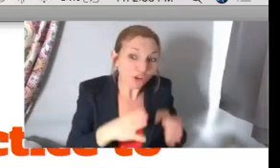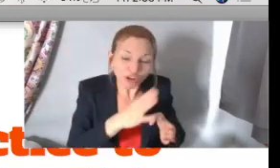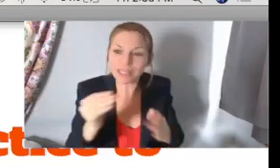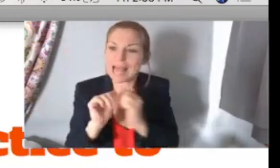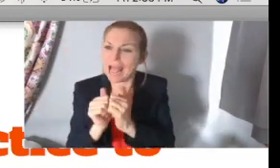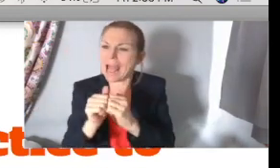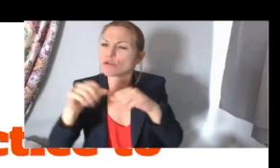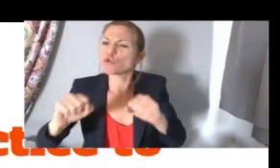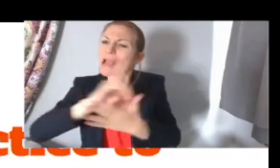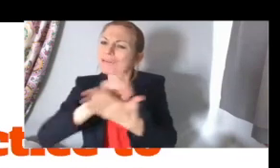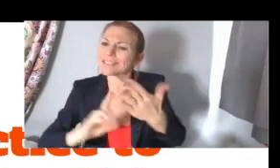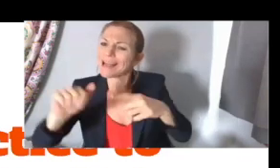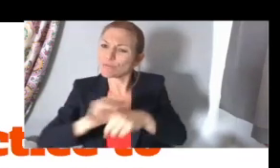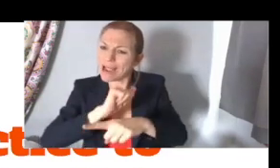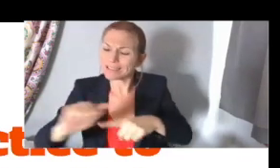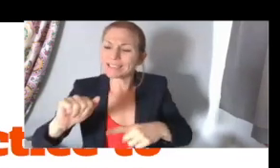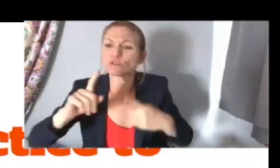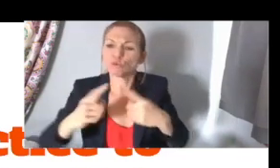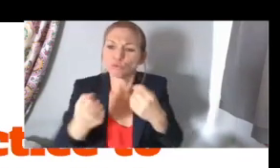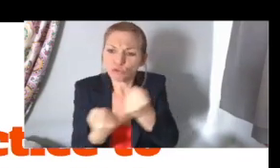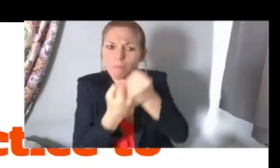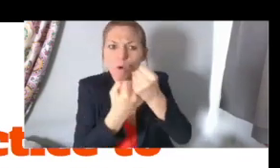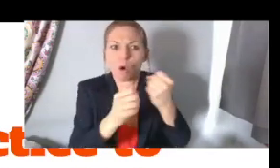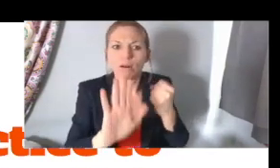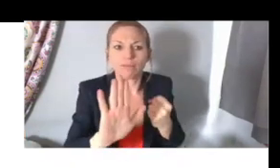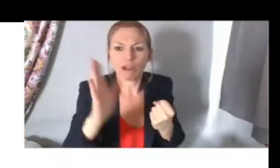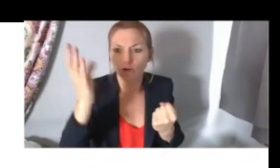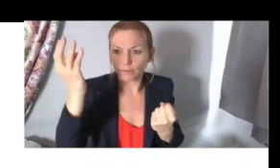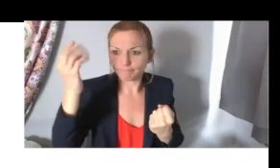variability using a whole child framework.